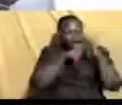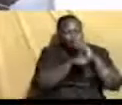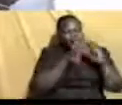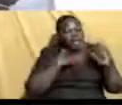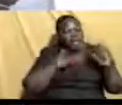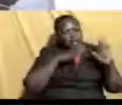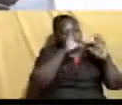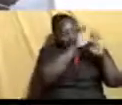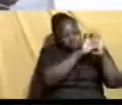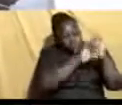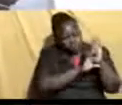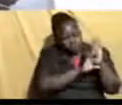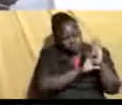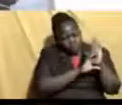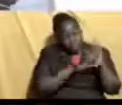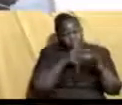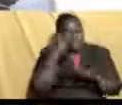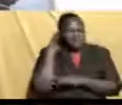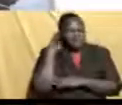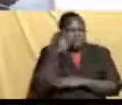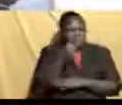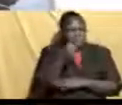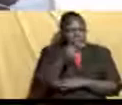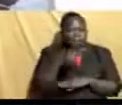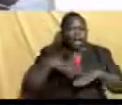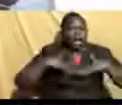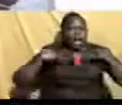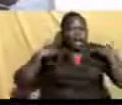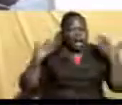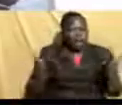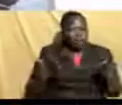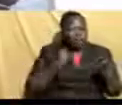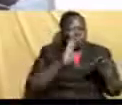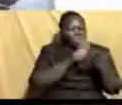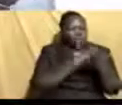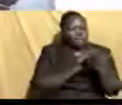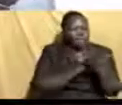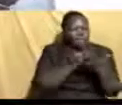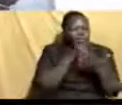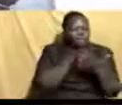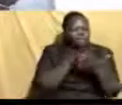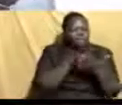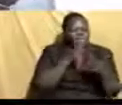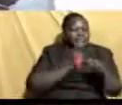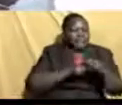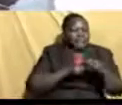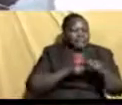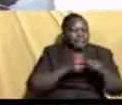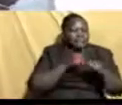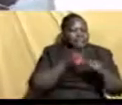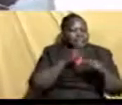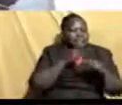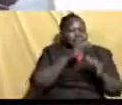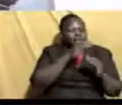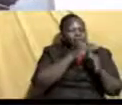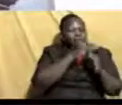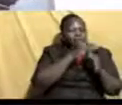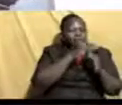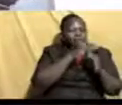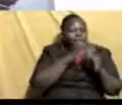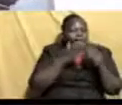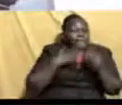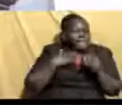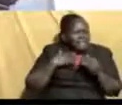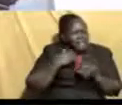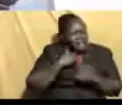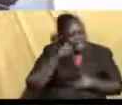constitution. Two, how implied concepts, because when the Court of Appeal made the determination of the basic structure doctrine, I had a headache